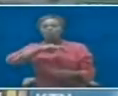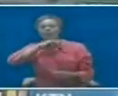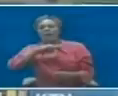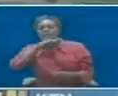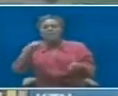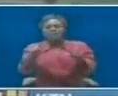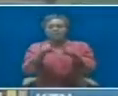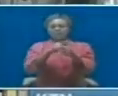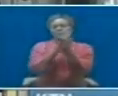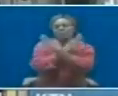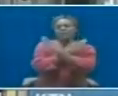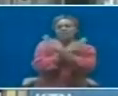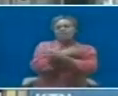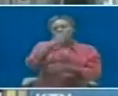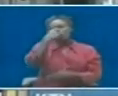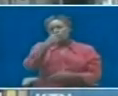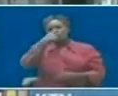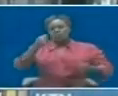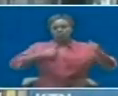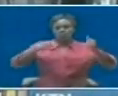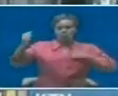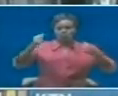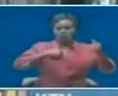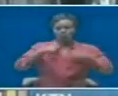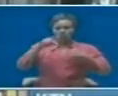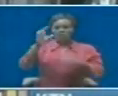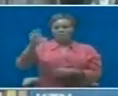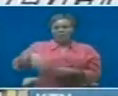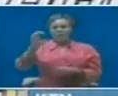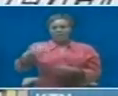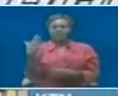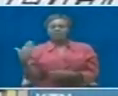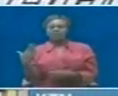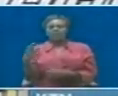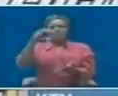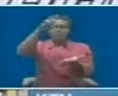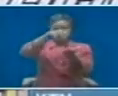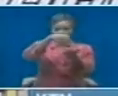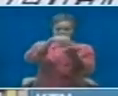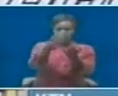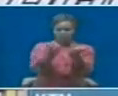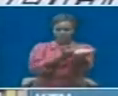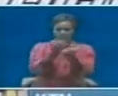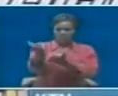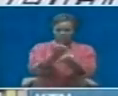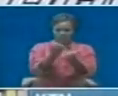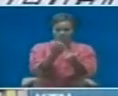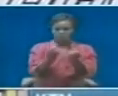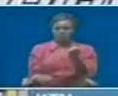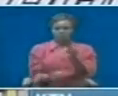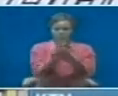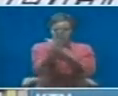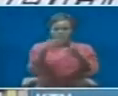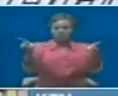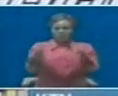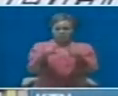for partnerships in Tanzania, Rwanda and Burundi to ease the route to market for products. We have positioned the business on a path to growth, and